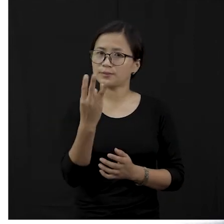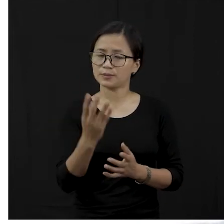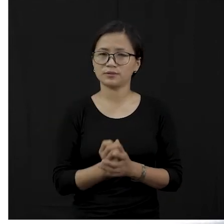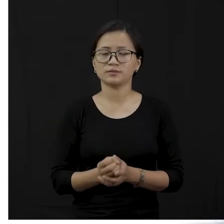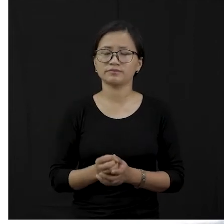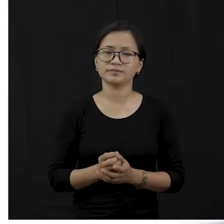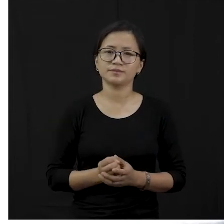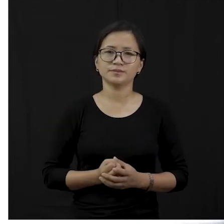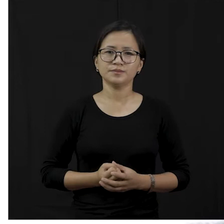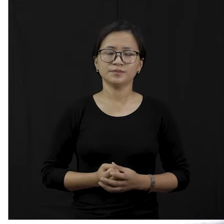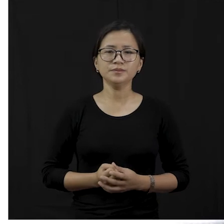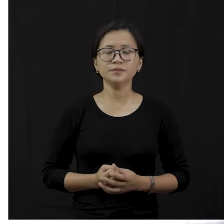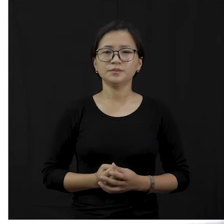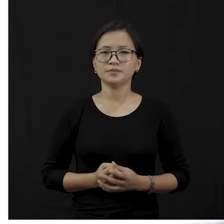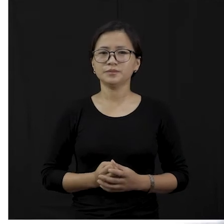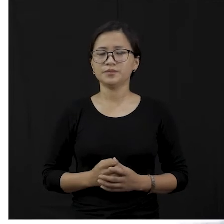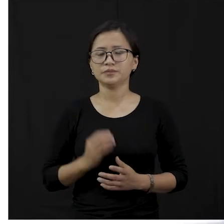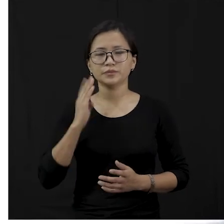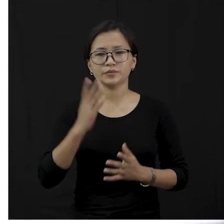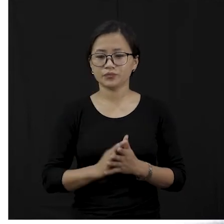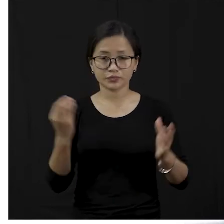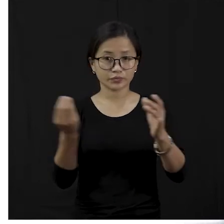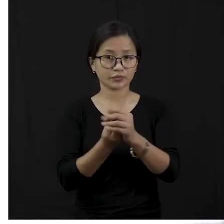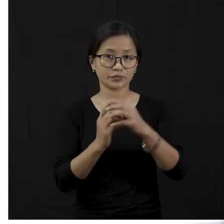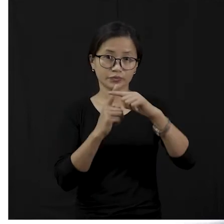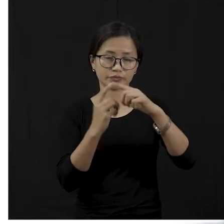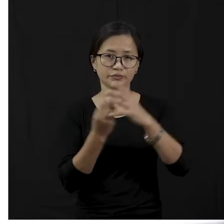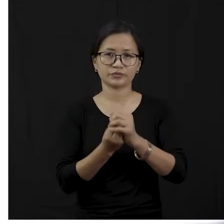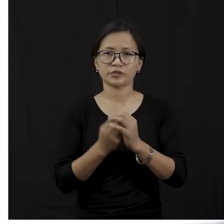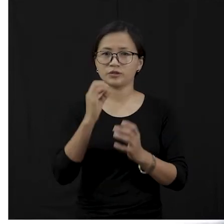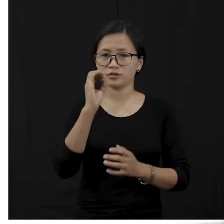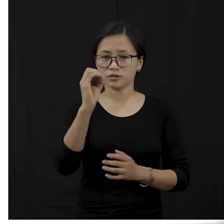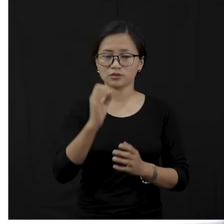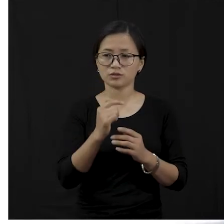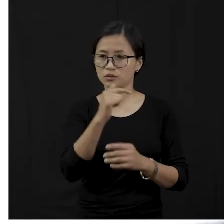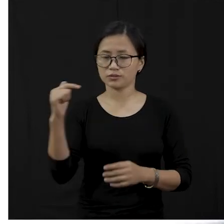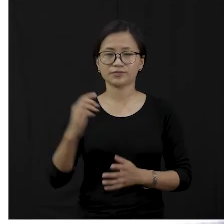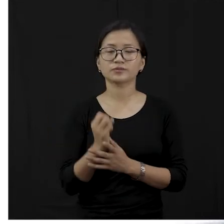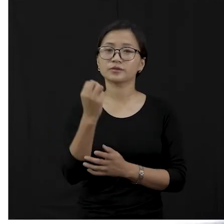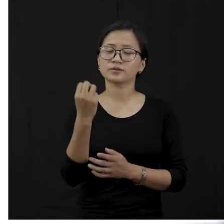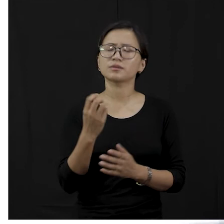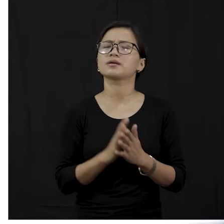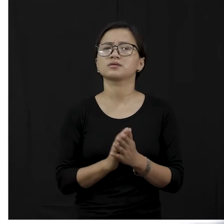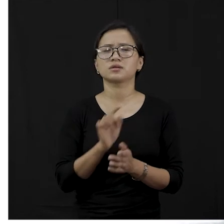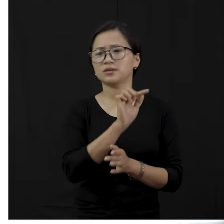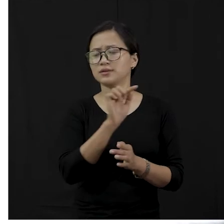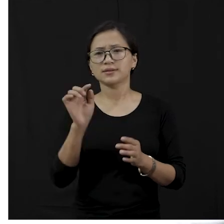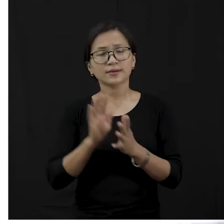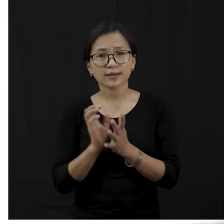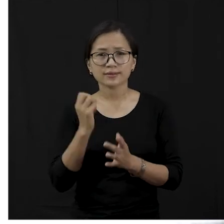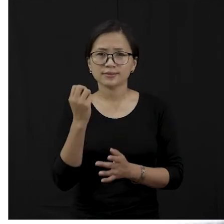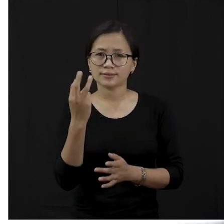itself. Okay? When we add 0 to a number or add a number to